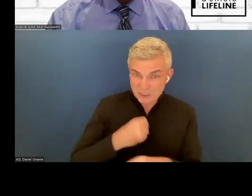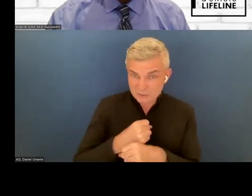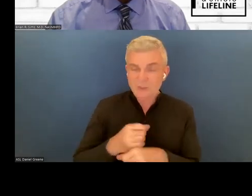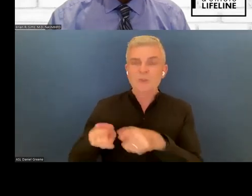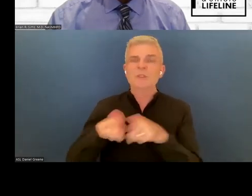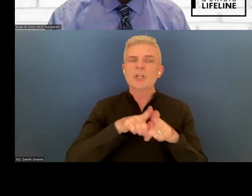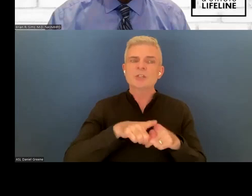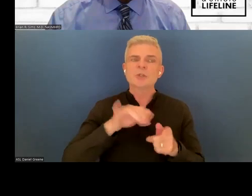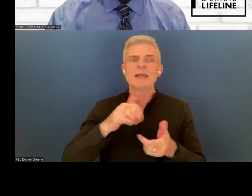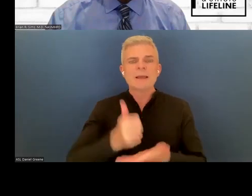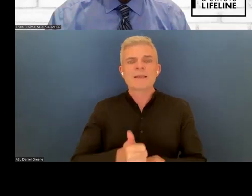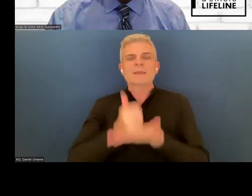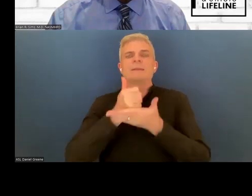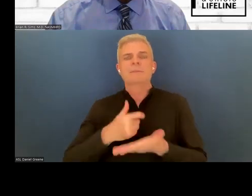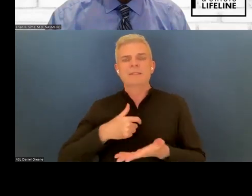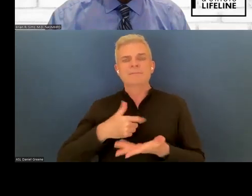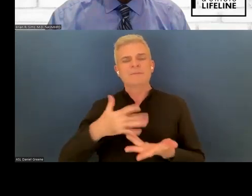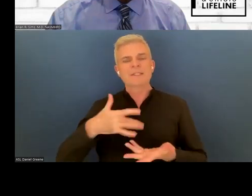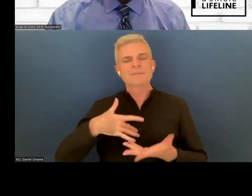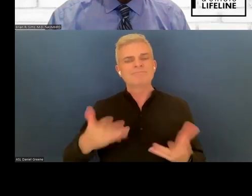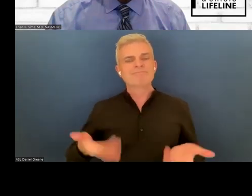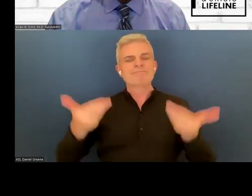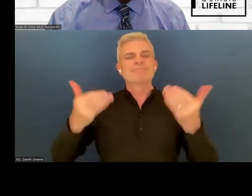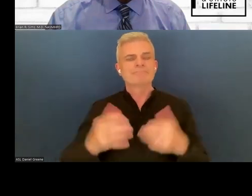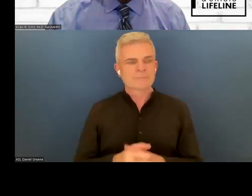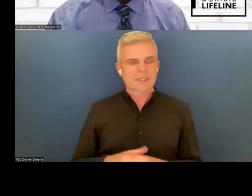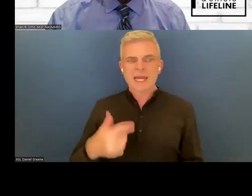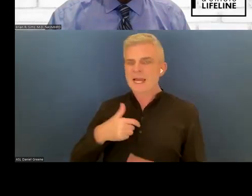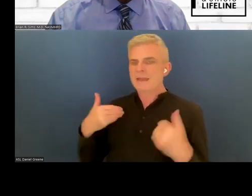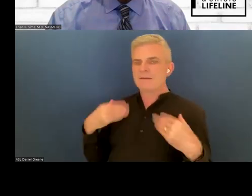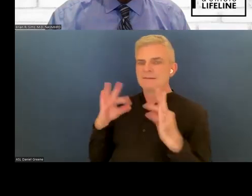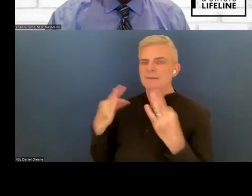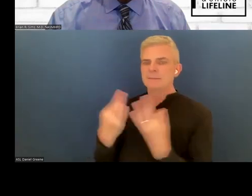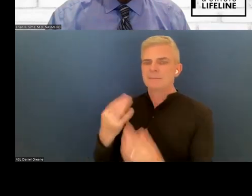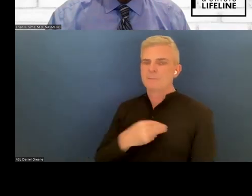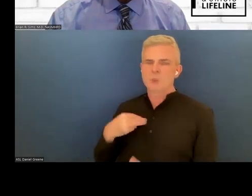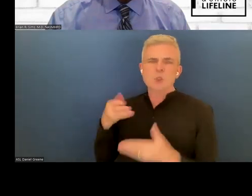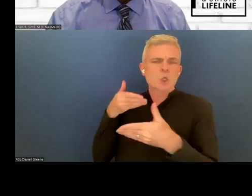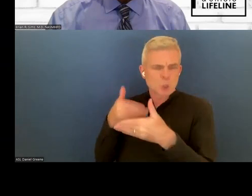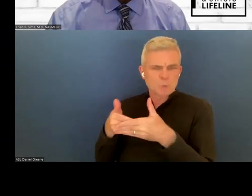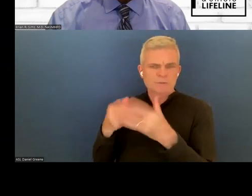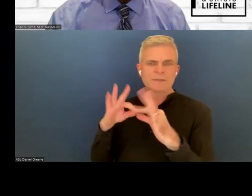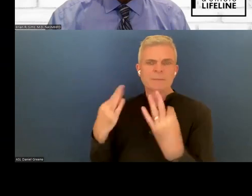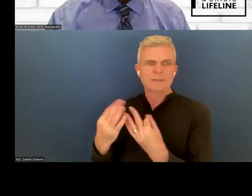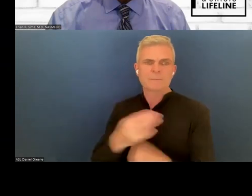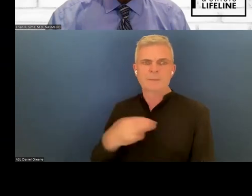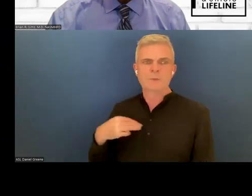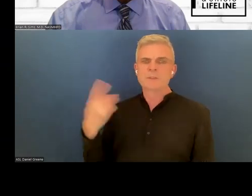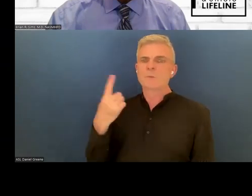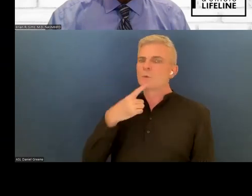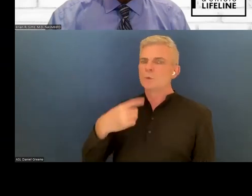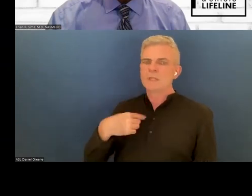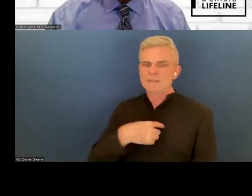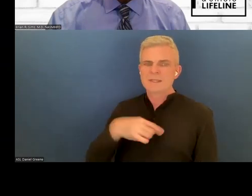up. You know, I had a family member we had been told, a close family member, we had been told that, they died